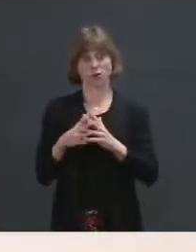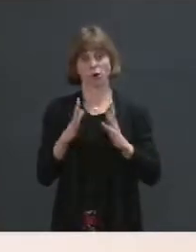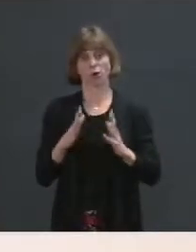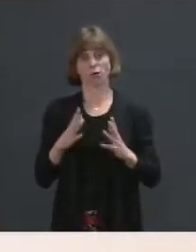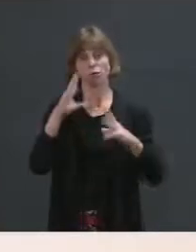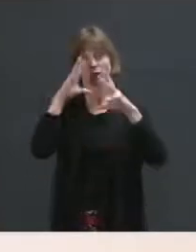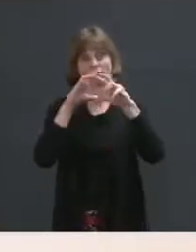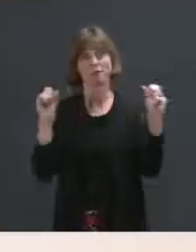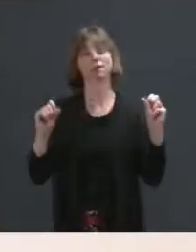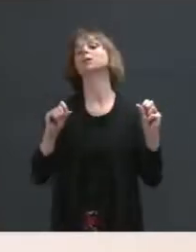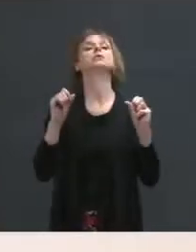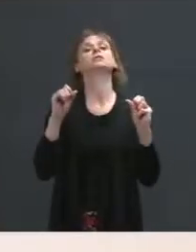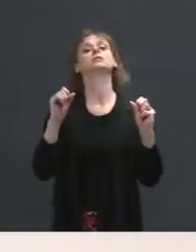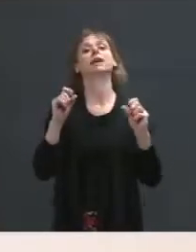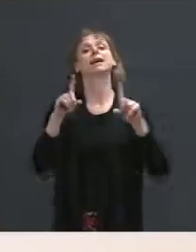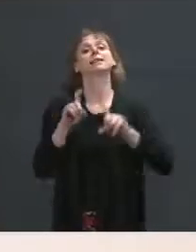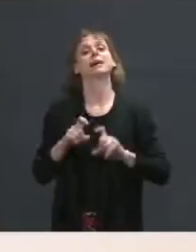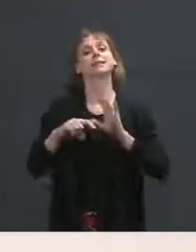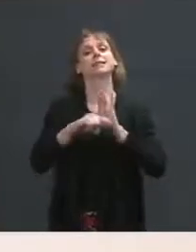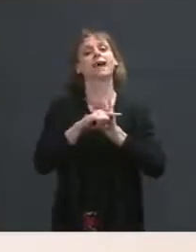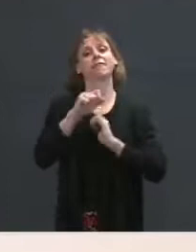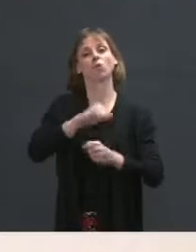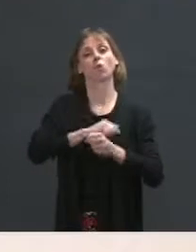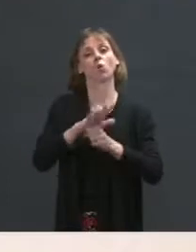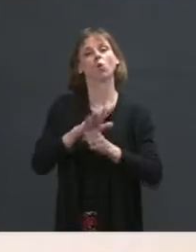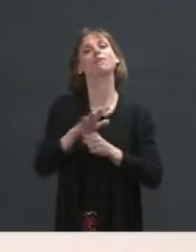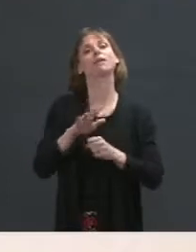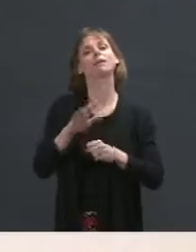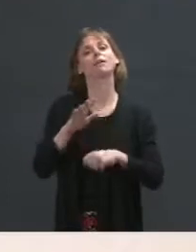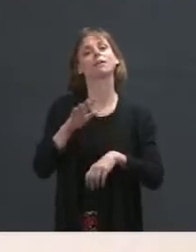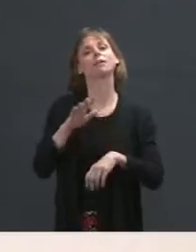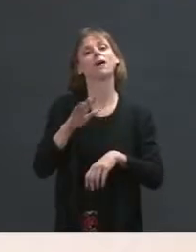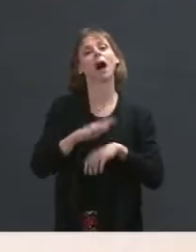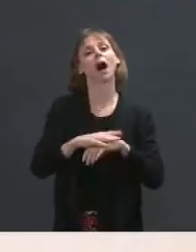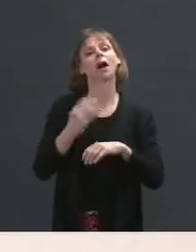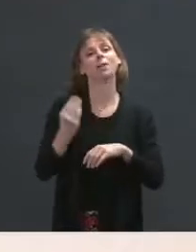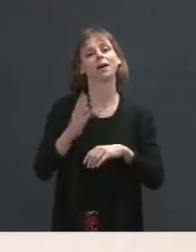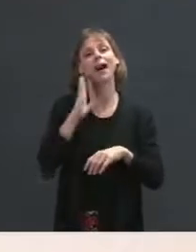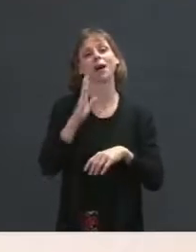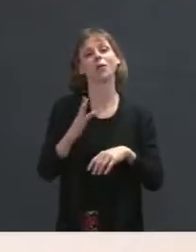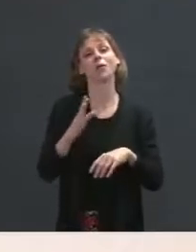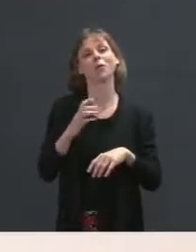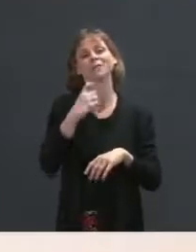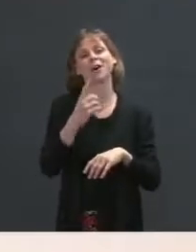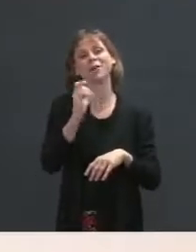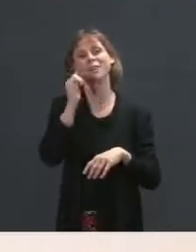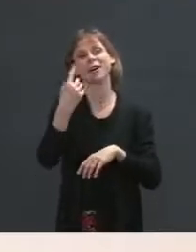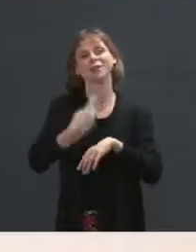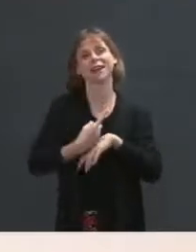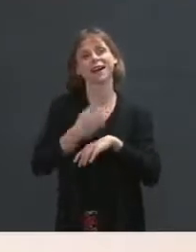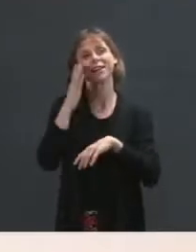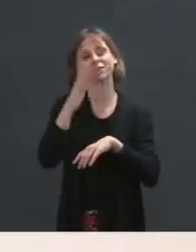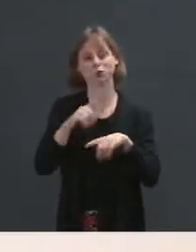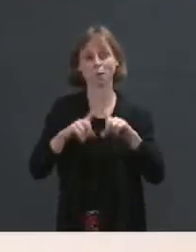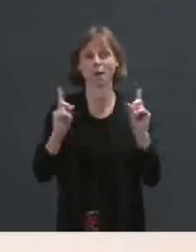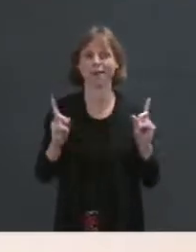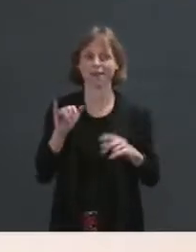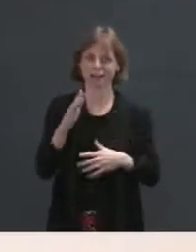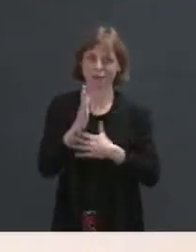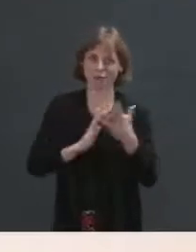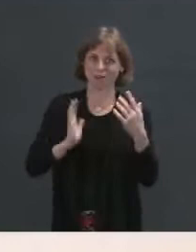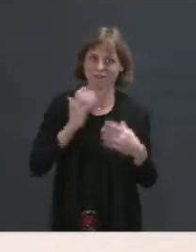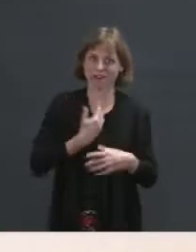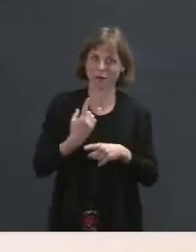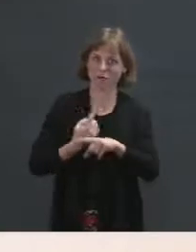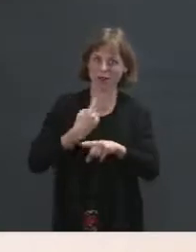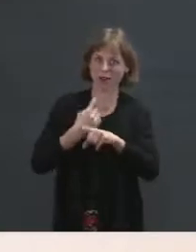for COVID-19 on Monday. We will venture to provide this update the following day in the future, but this is part of our regular COVID